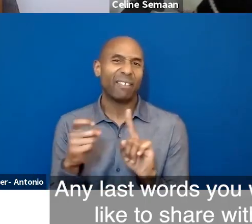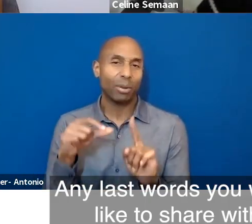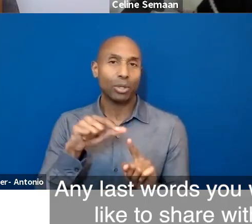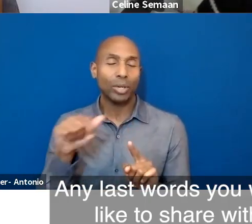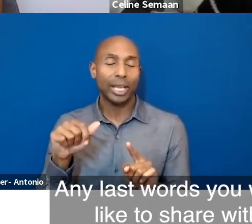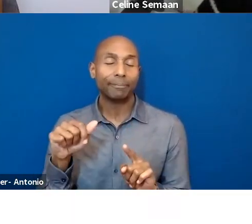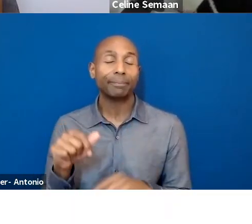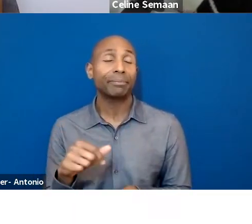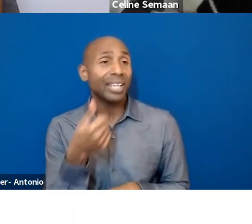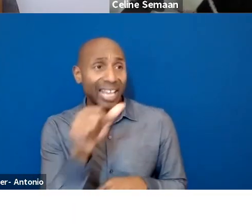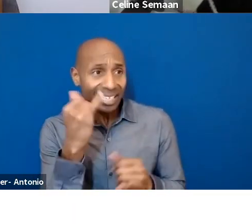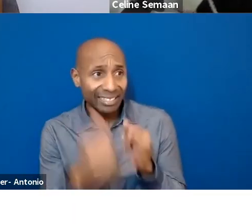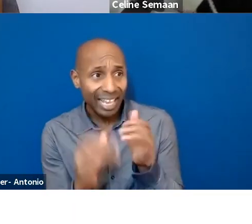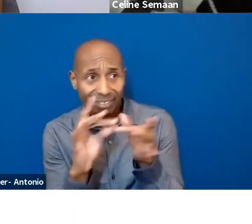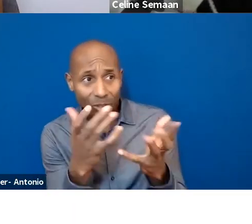share with us?